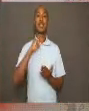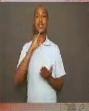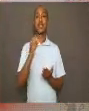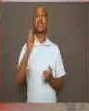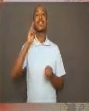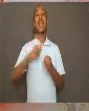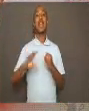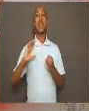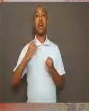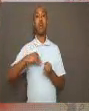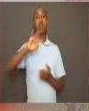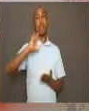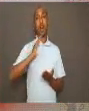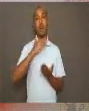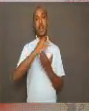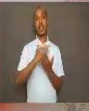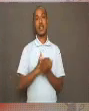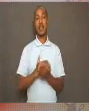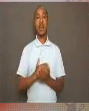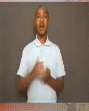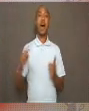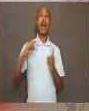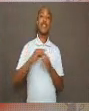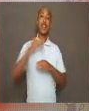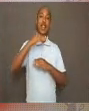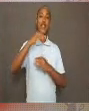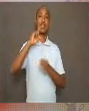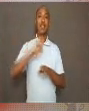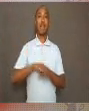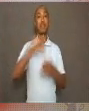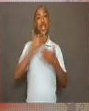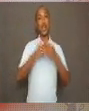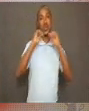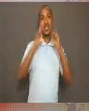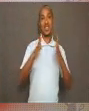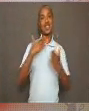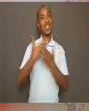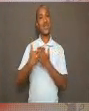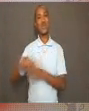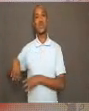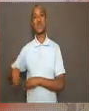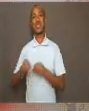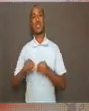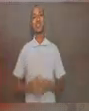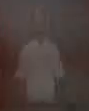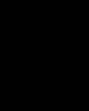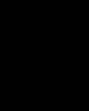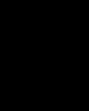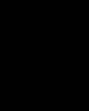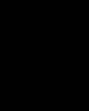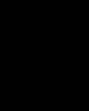This brings us to the end of our lesson. Until next time, thank you, teacher. Thank you, students.